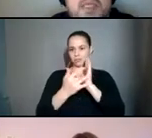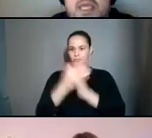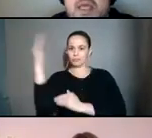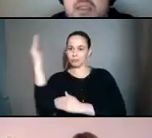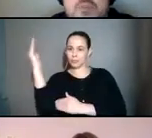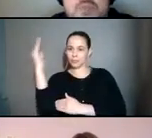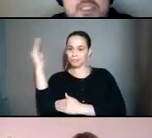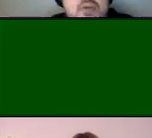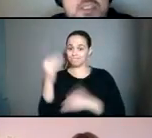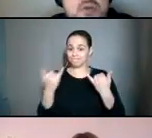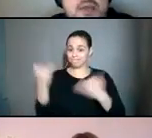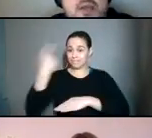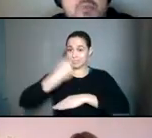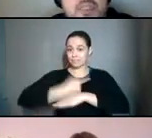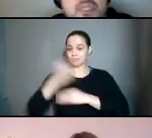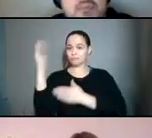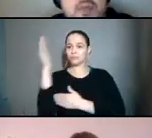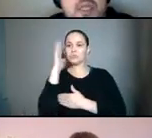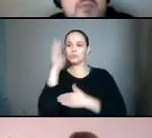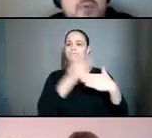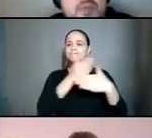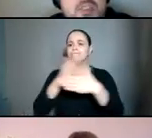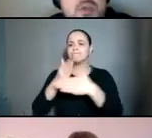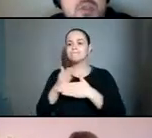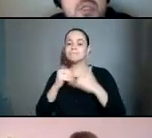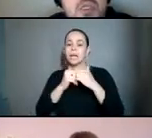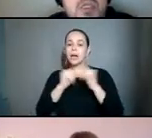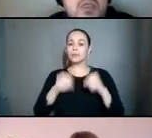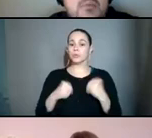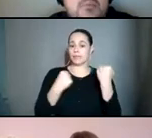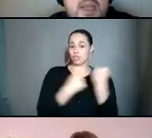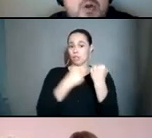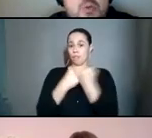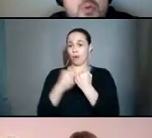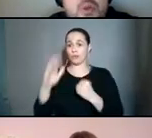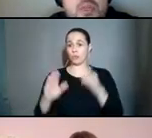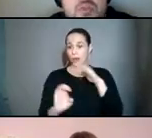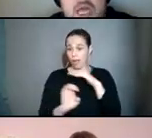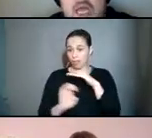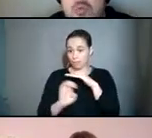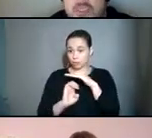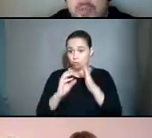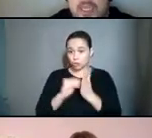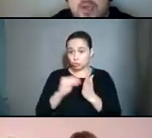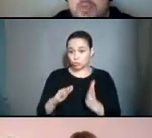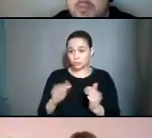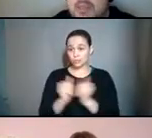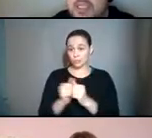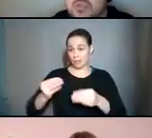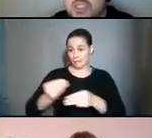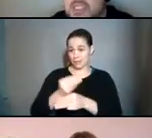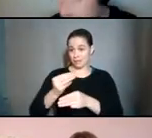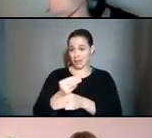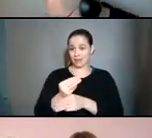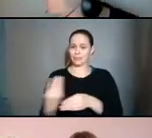to share some information on how to support your elementary students with mathematics using Dreambox,